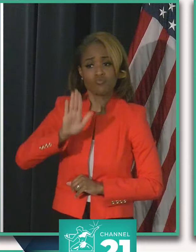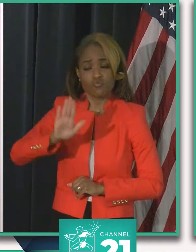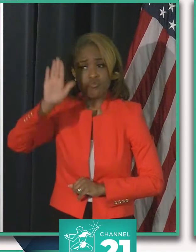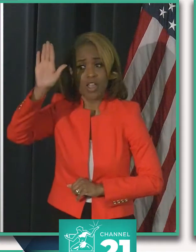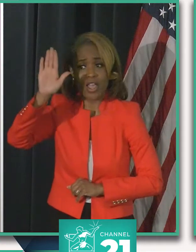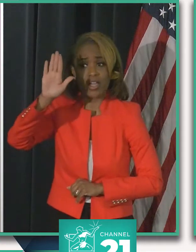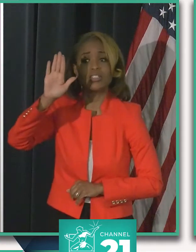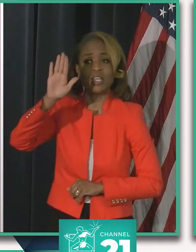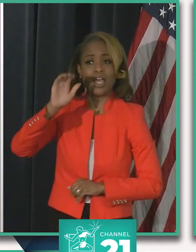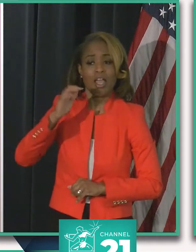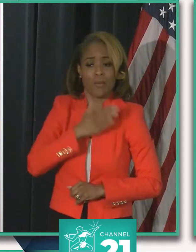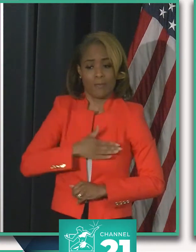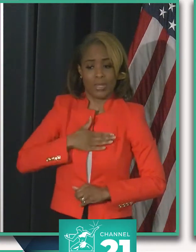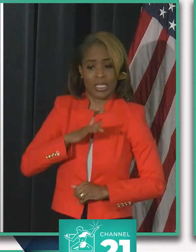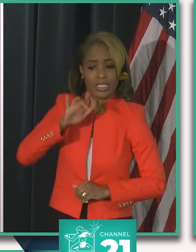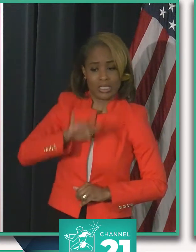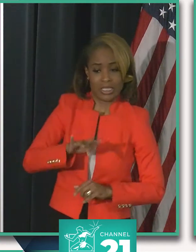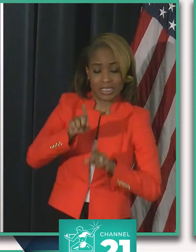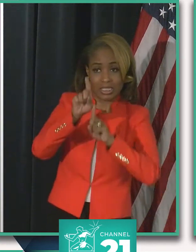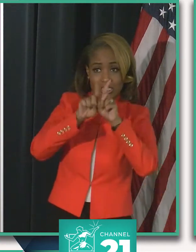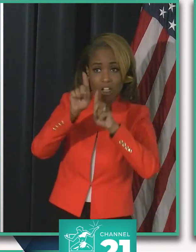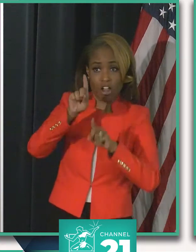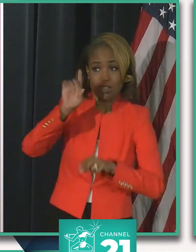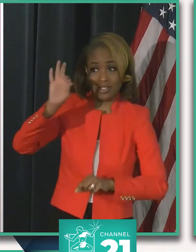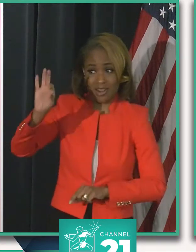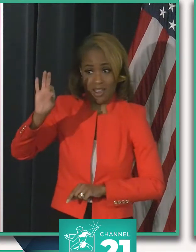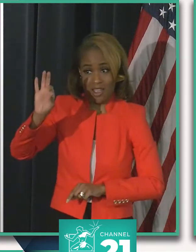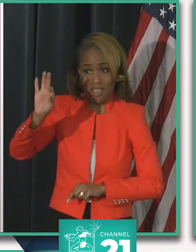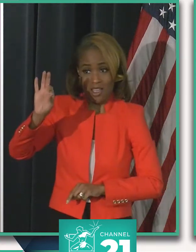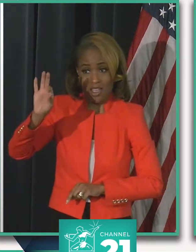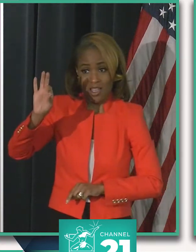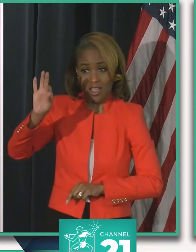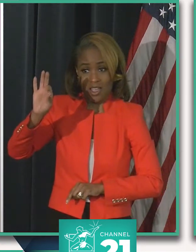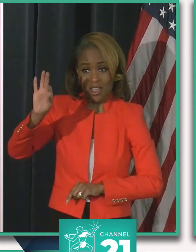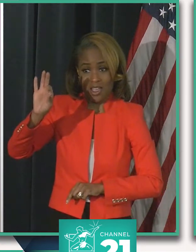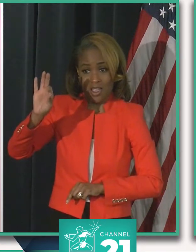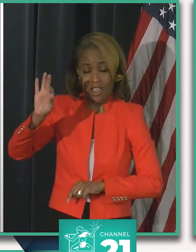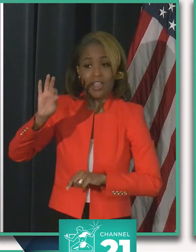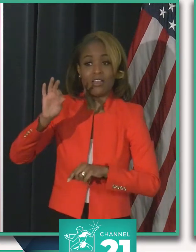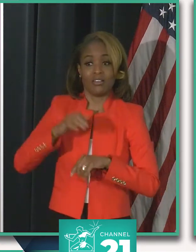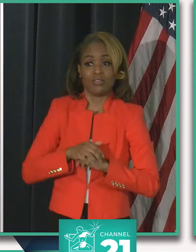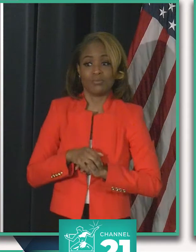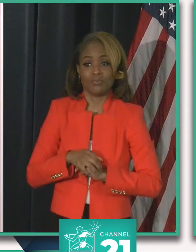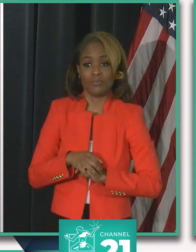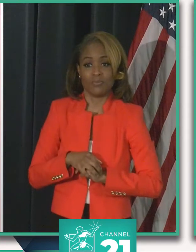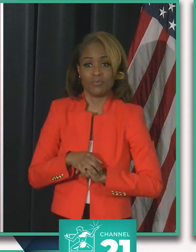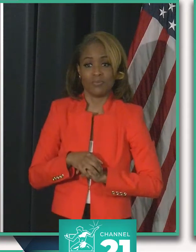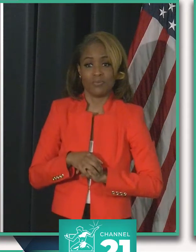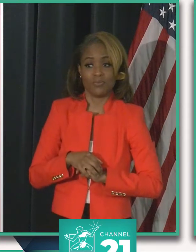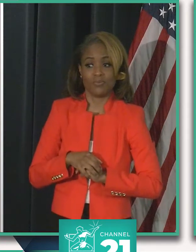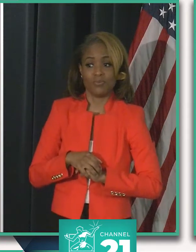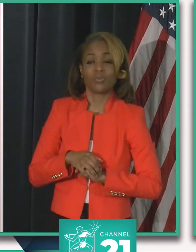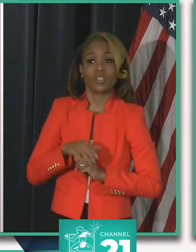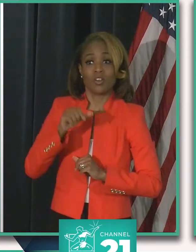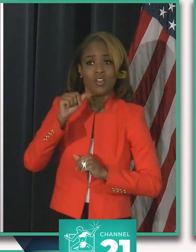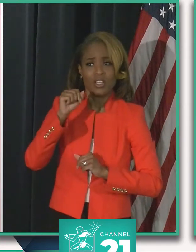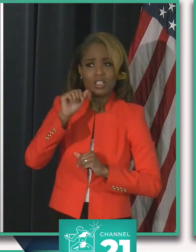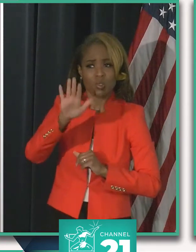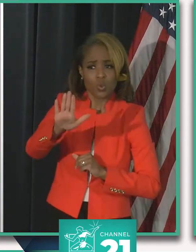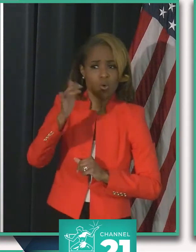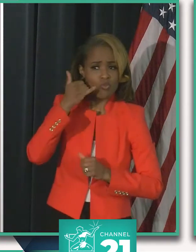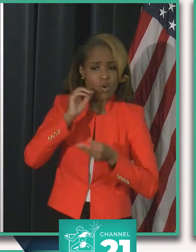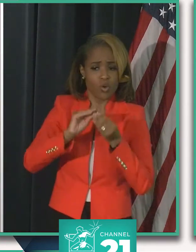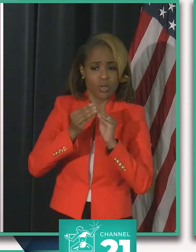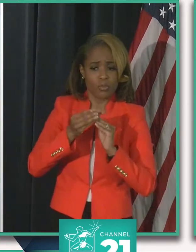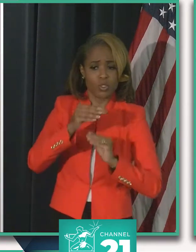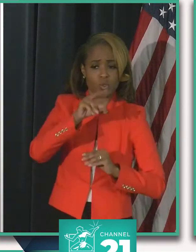phone, please press *9 on your telephone keypad. Okay, so if your number ends in 262,